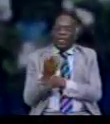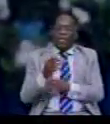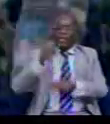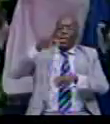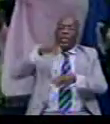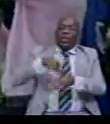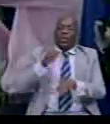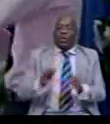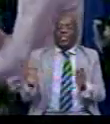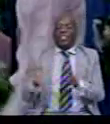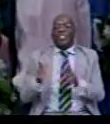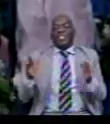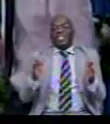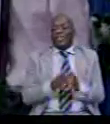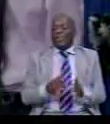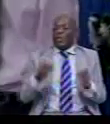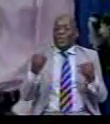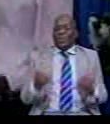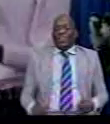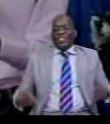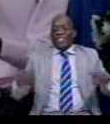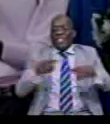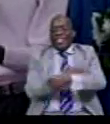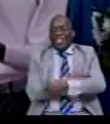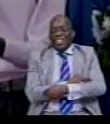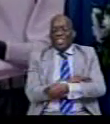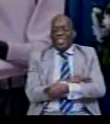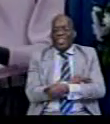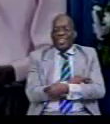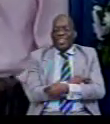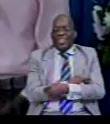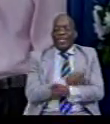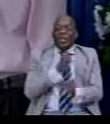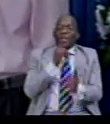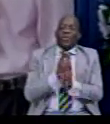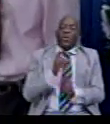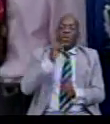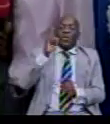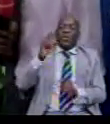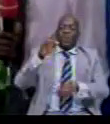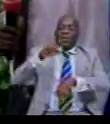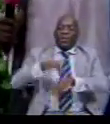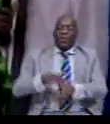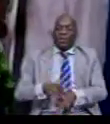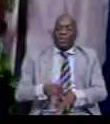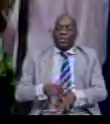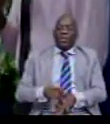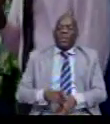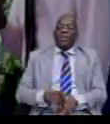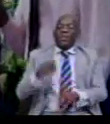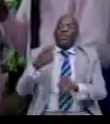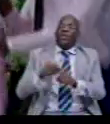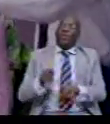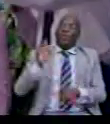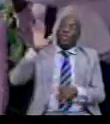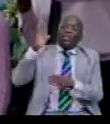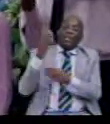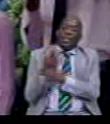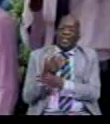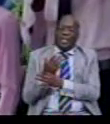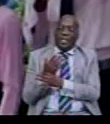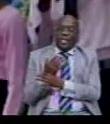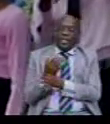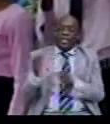tonight. Touching Jesus tonight. Oh, just one touch. One touch from his hands. Takes